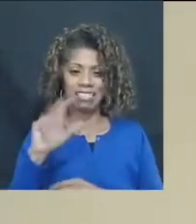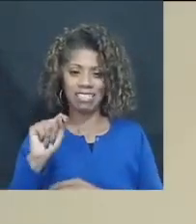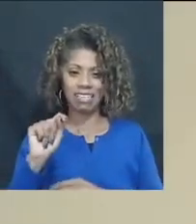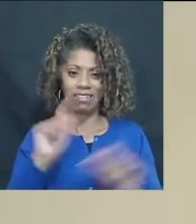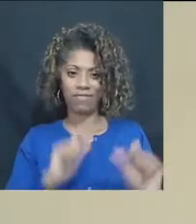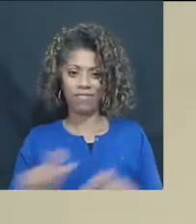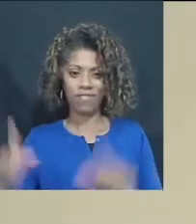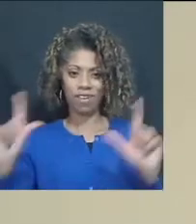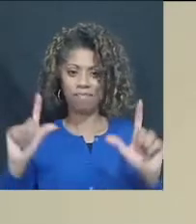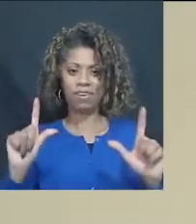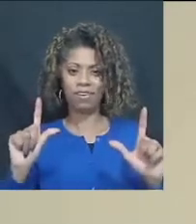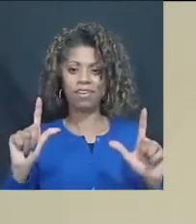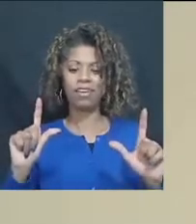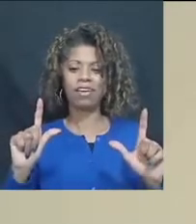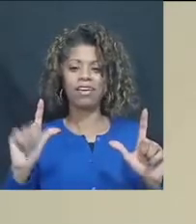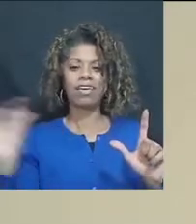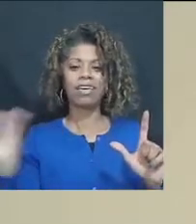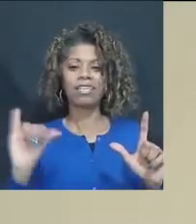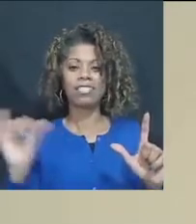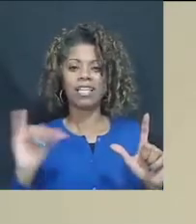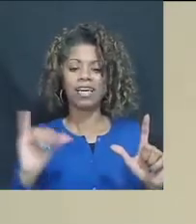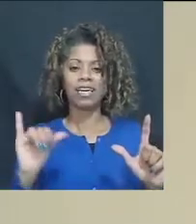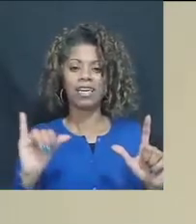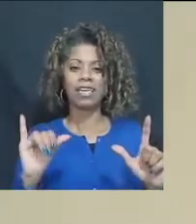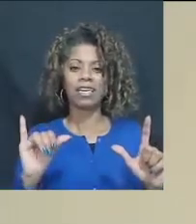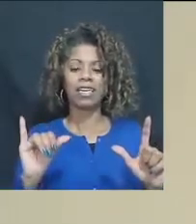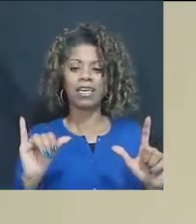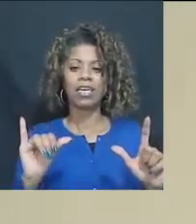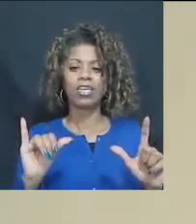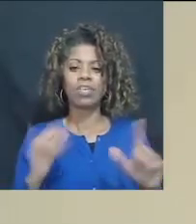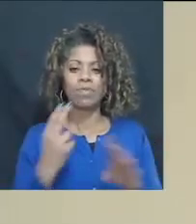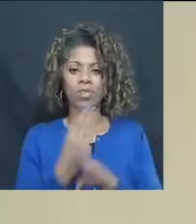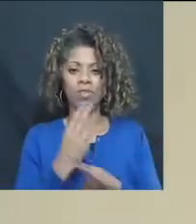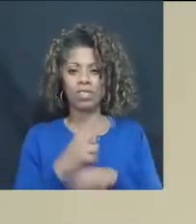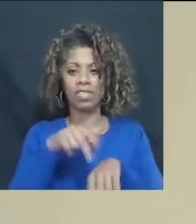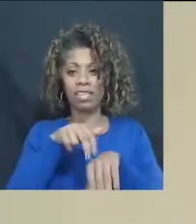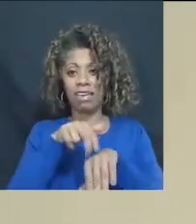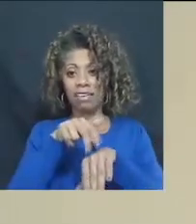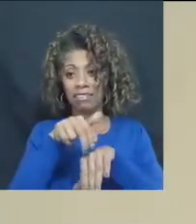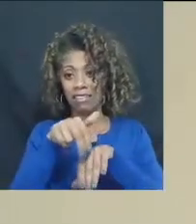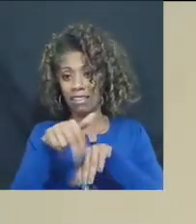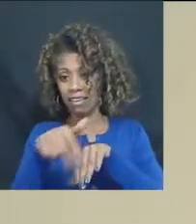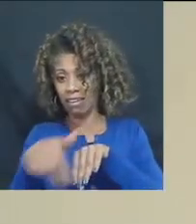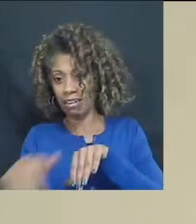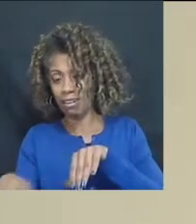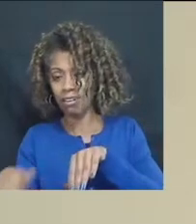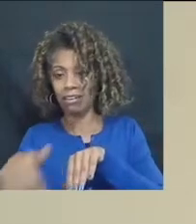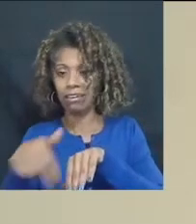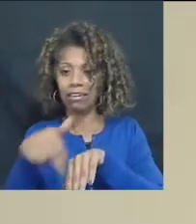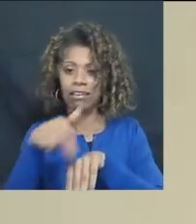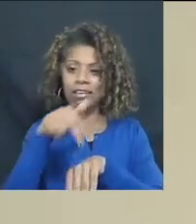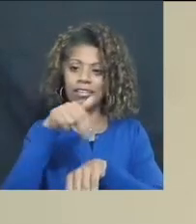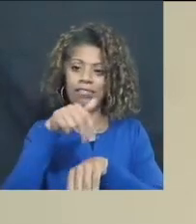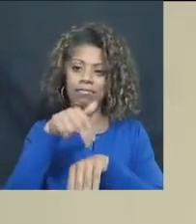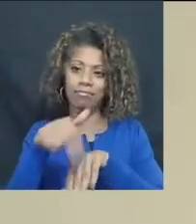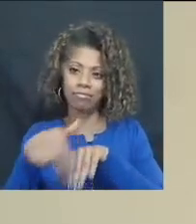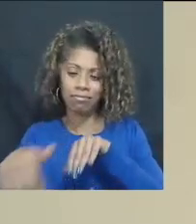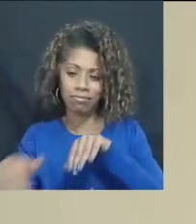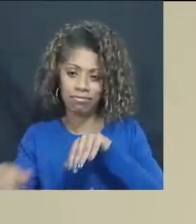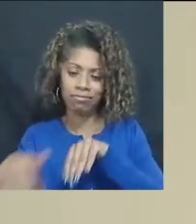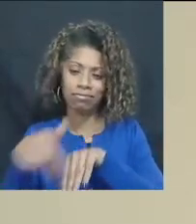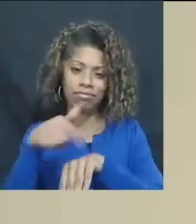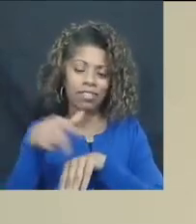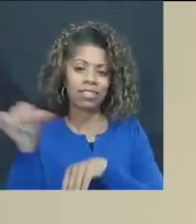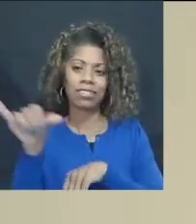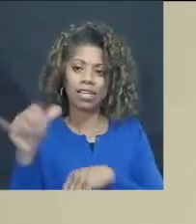walking up the down escalator your whole life. Like the way you've been approaching this thing is the hardest way to approach it. And when you go at it this other way,